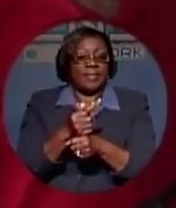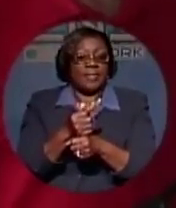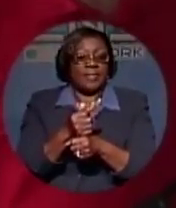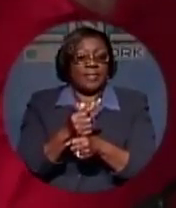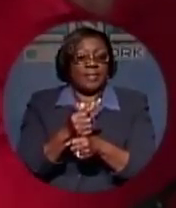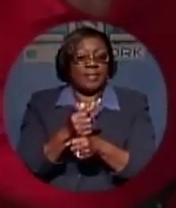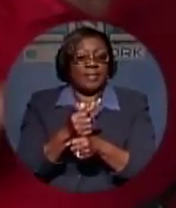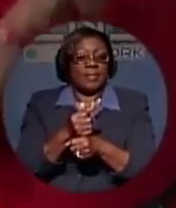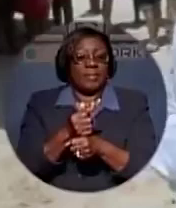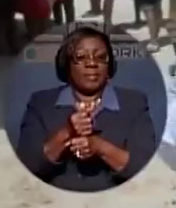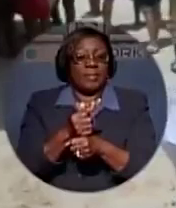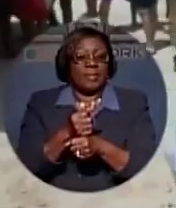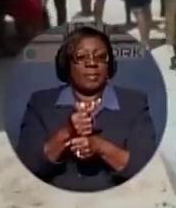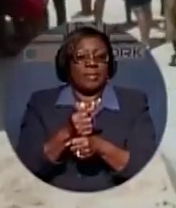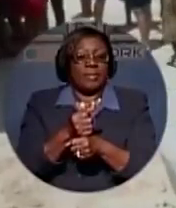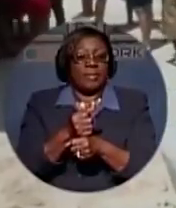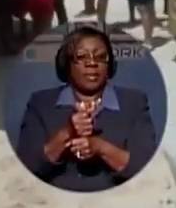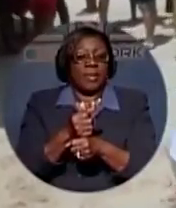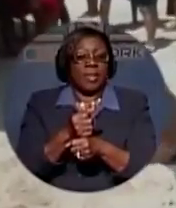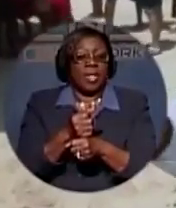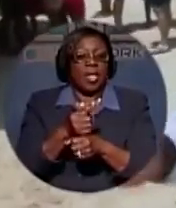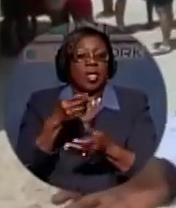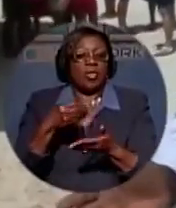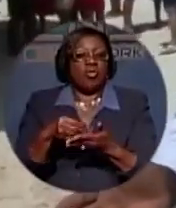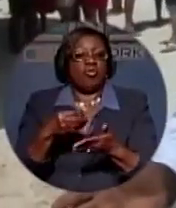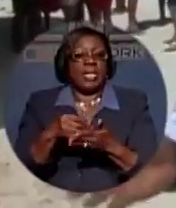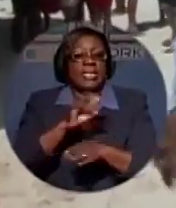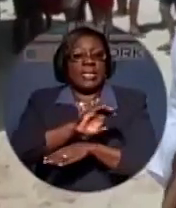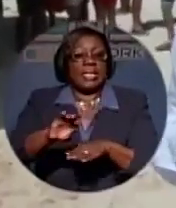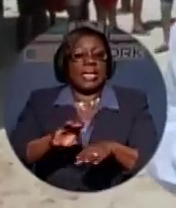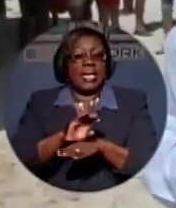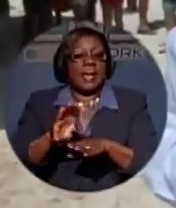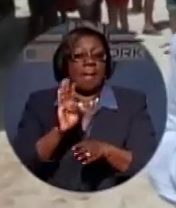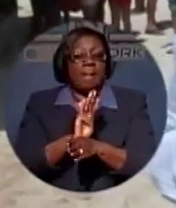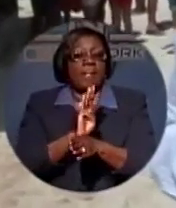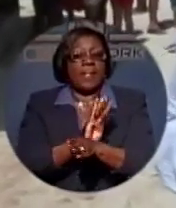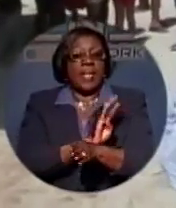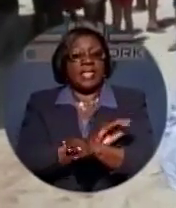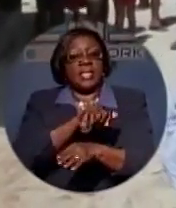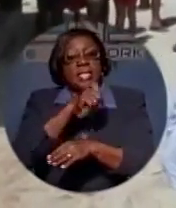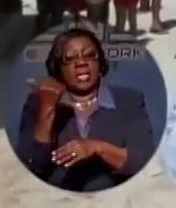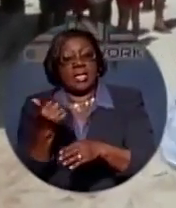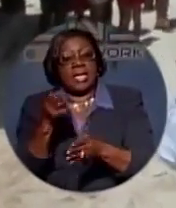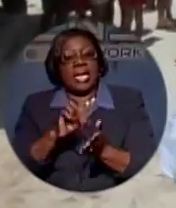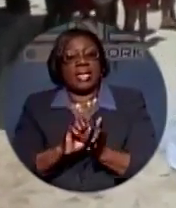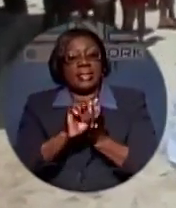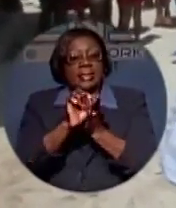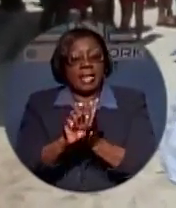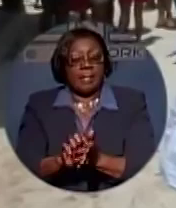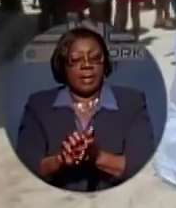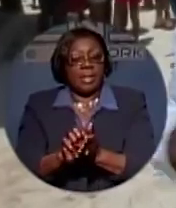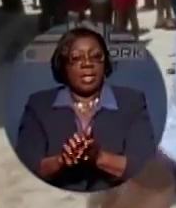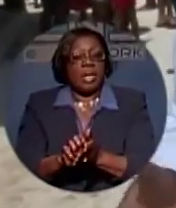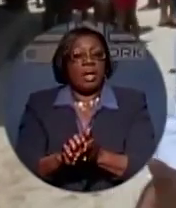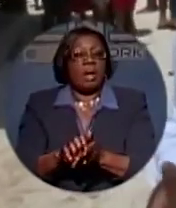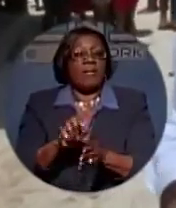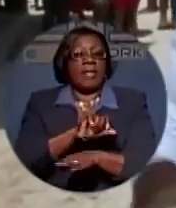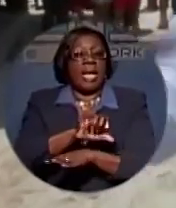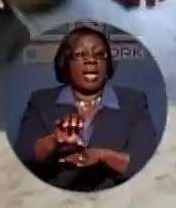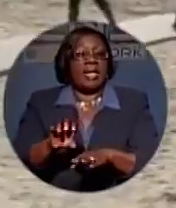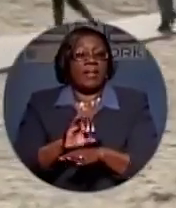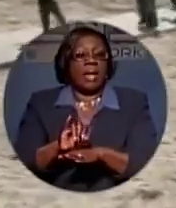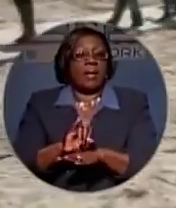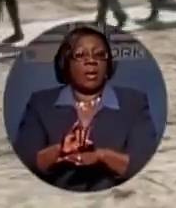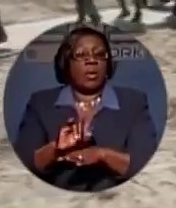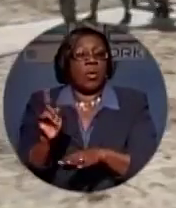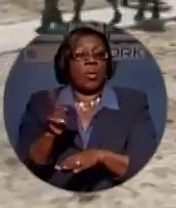And I like it or not. The Treasure Key Beach is another example on the island of Abaco of the government's redevelopment project with the beaches.